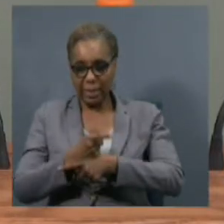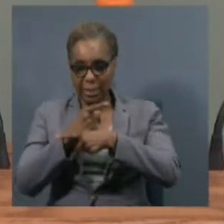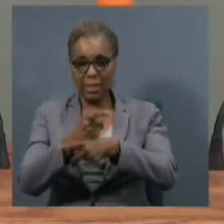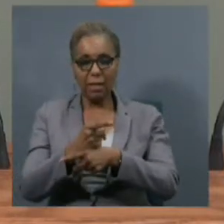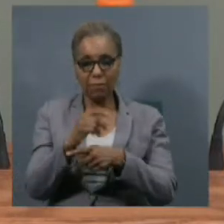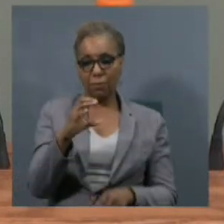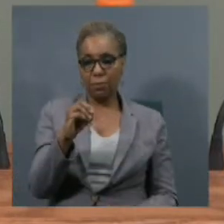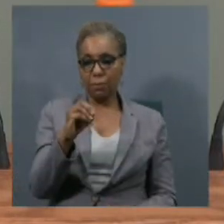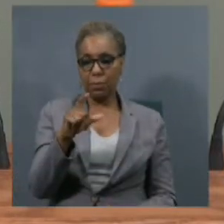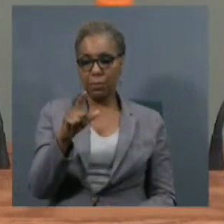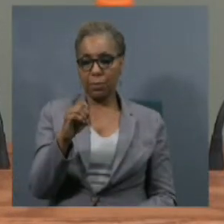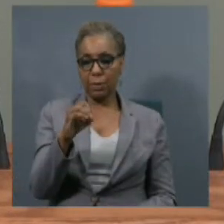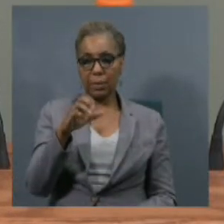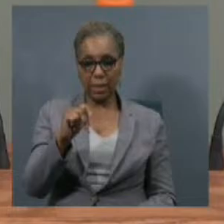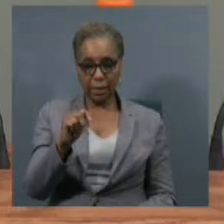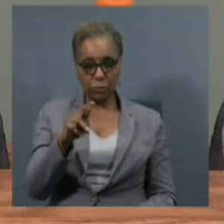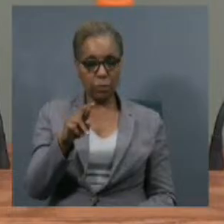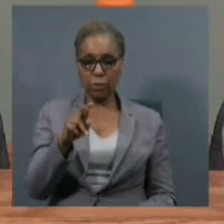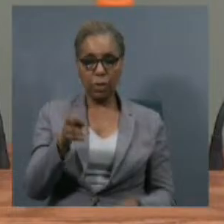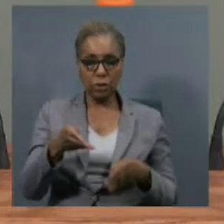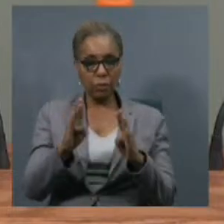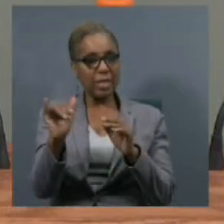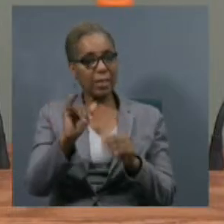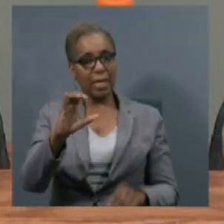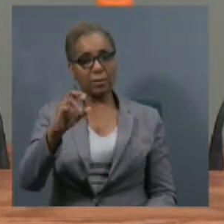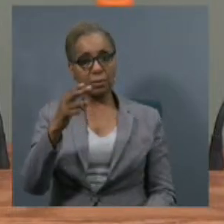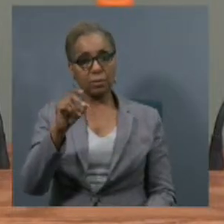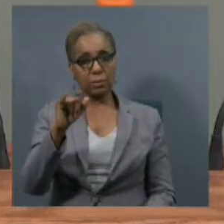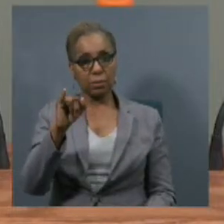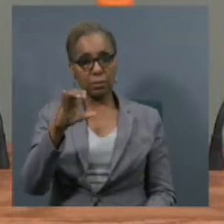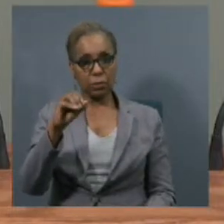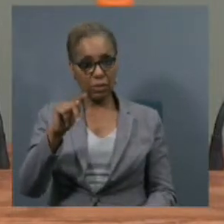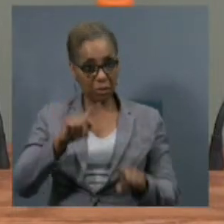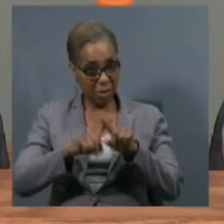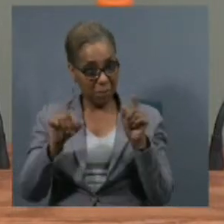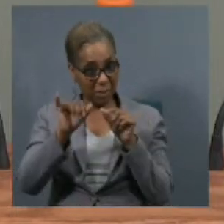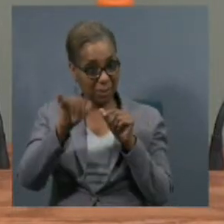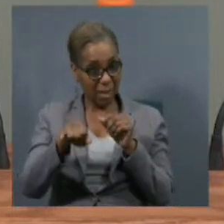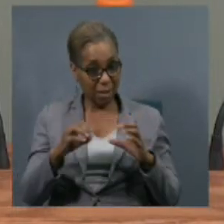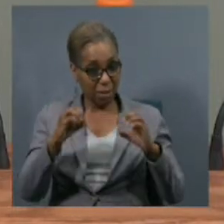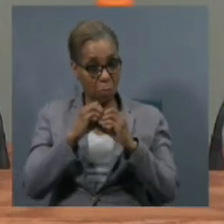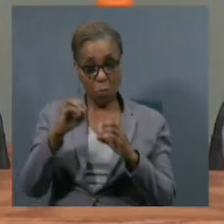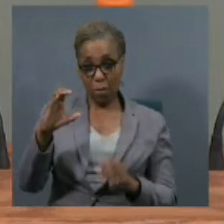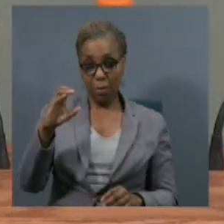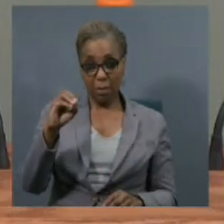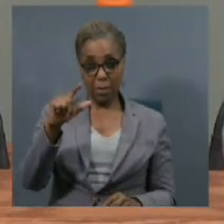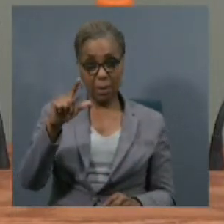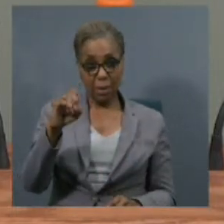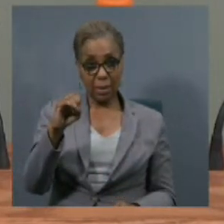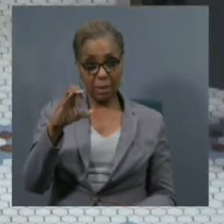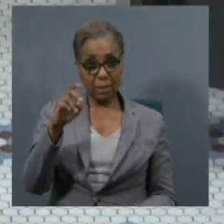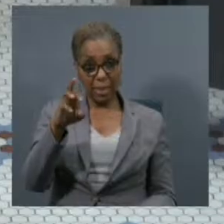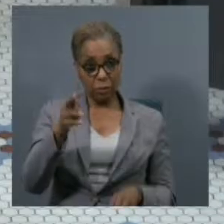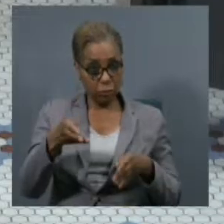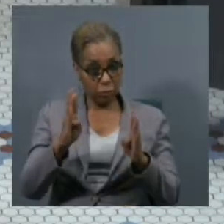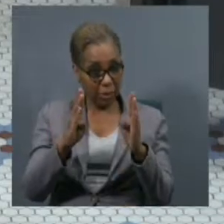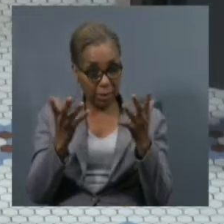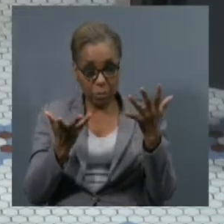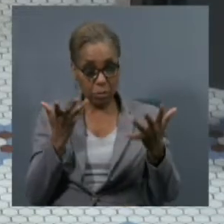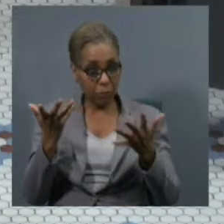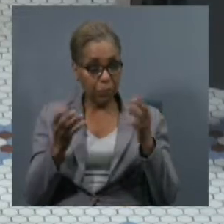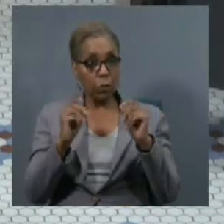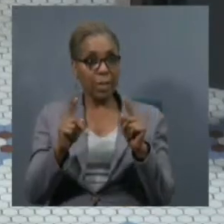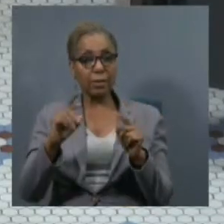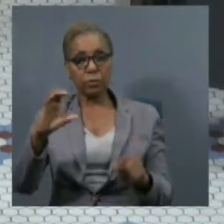and some of those streets. Yes, ma'am. But we still have, was this more collector streets than, So, or,